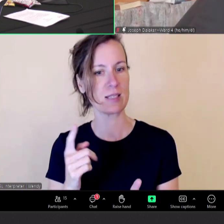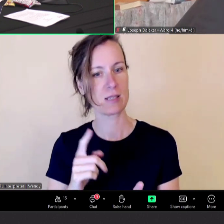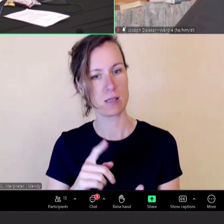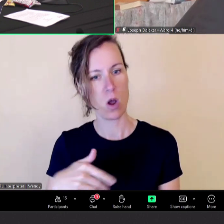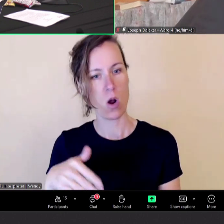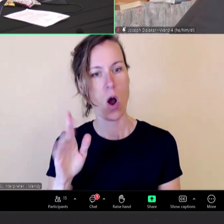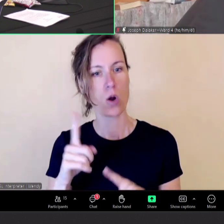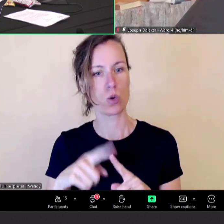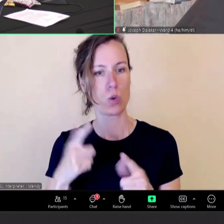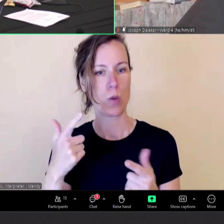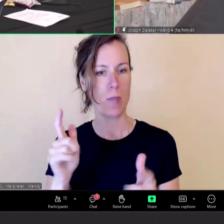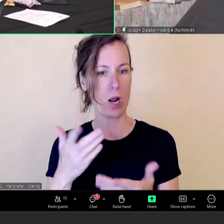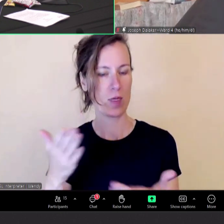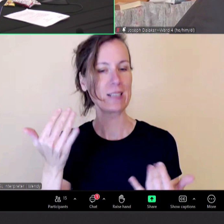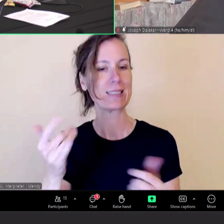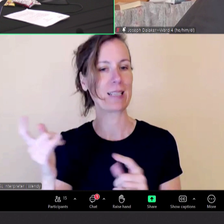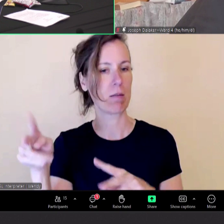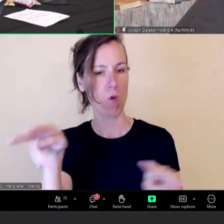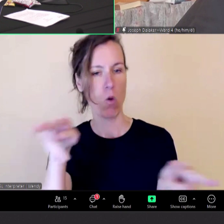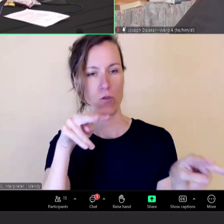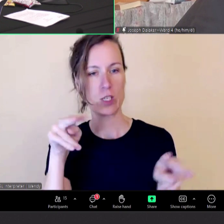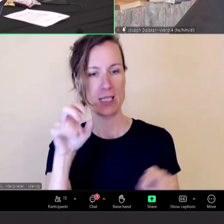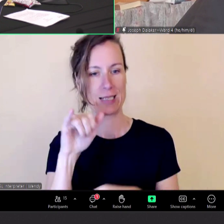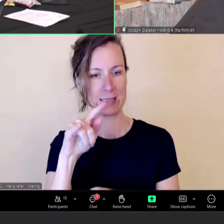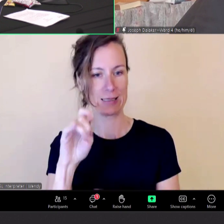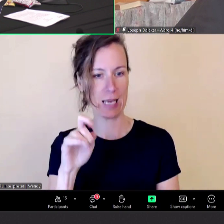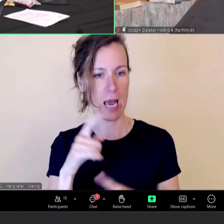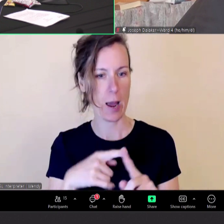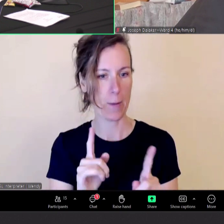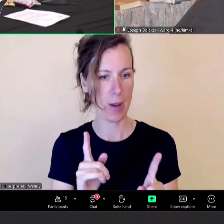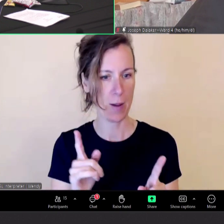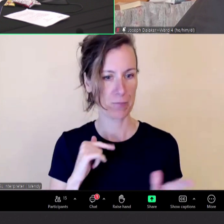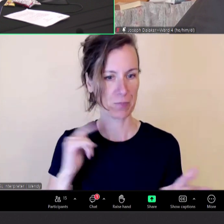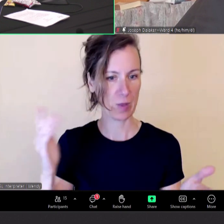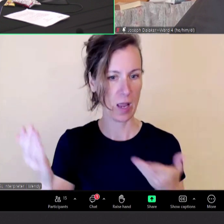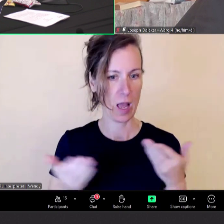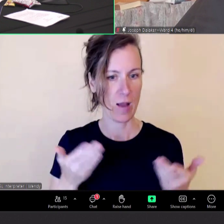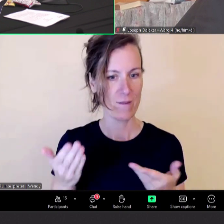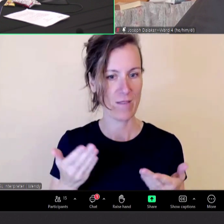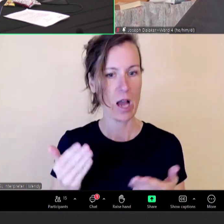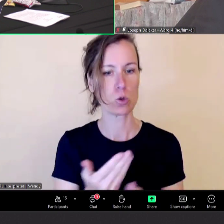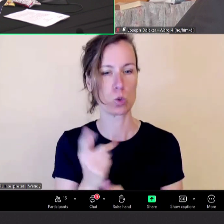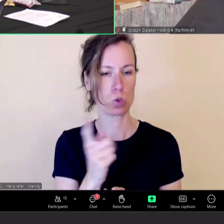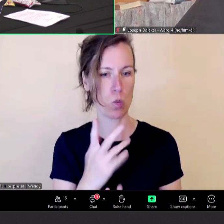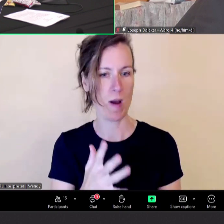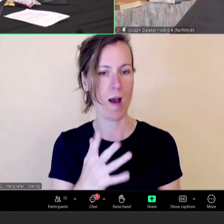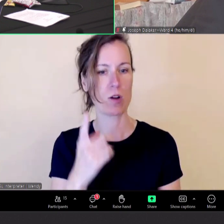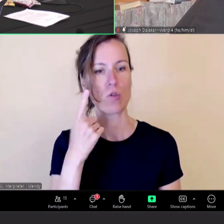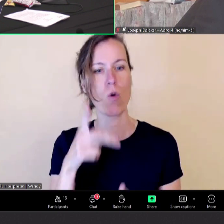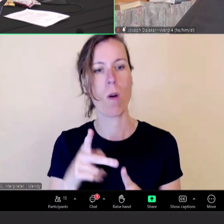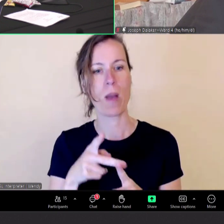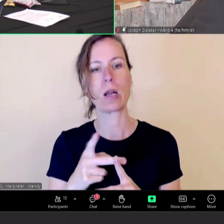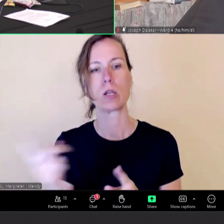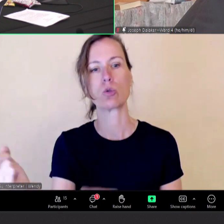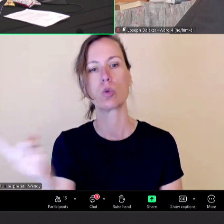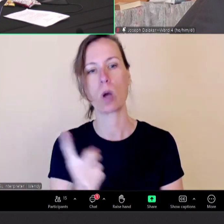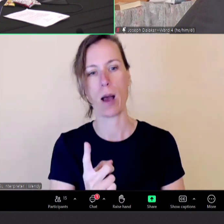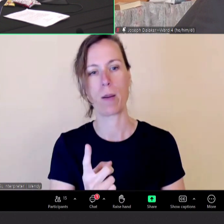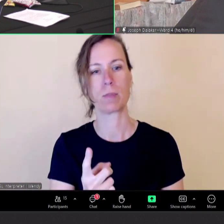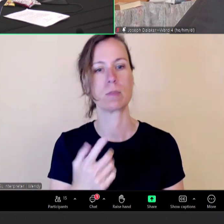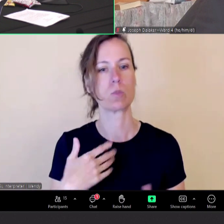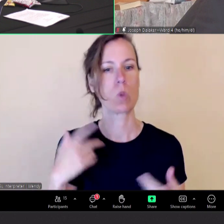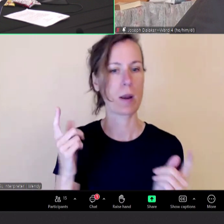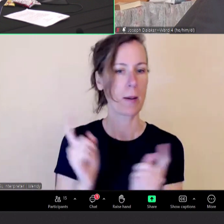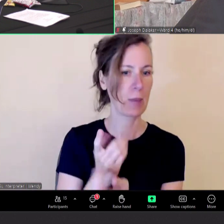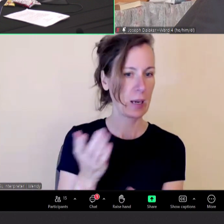invited the new supervisor for maintenance to show up so we can get to meet him and just discuss expectations between us and them. And when I mean us, I mean the